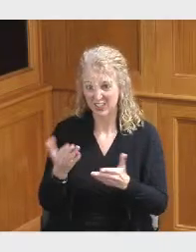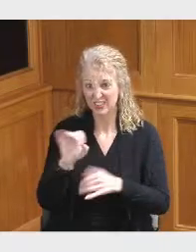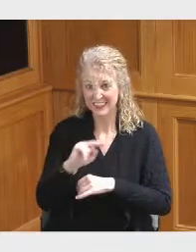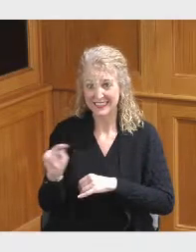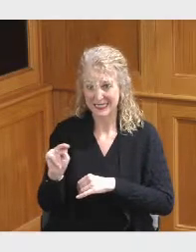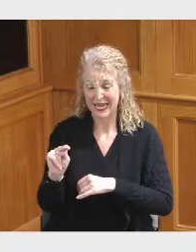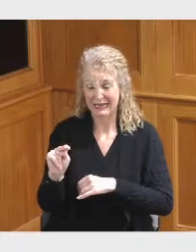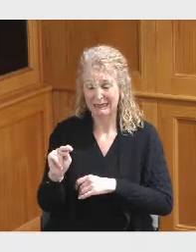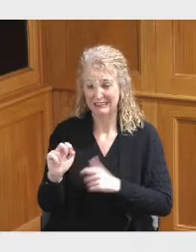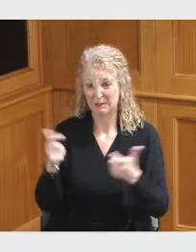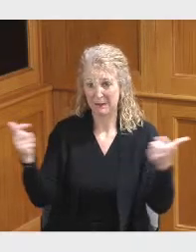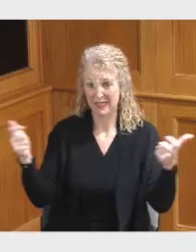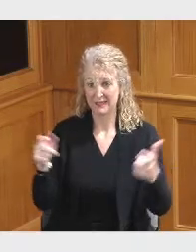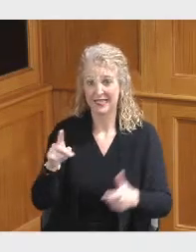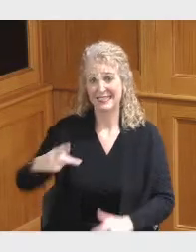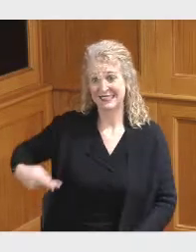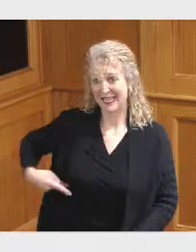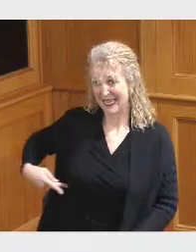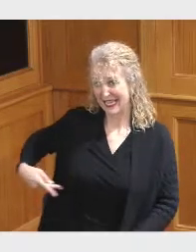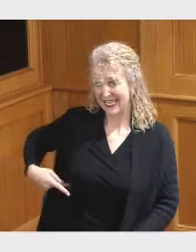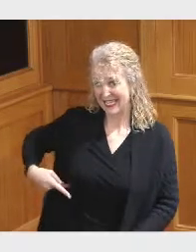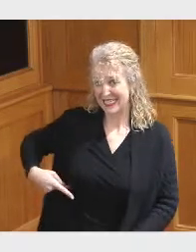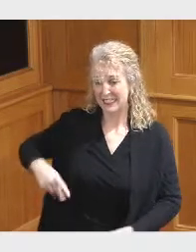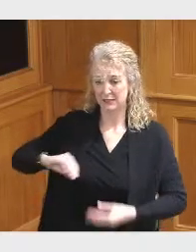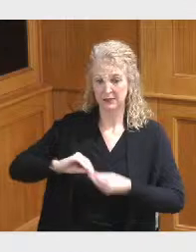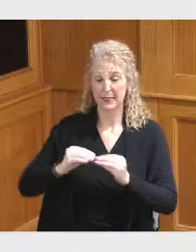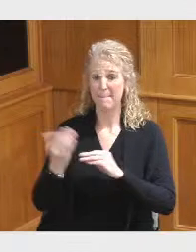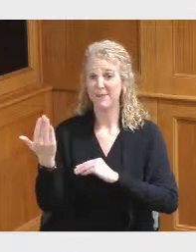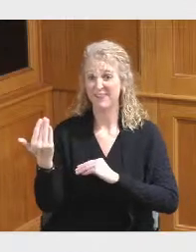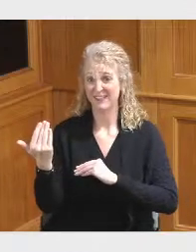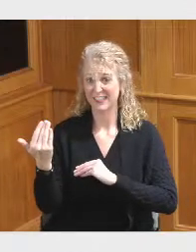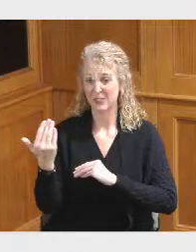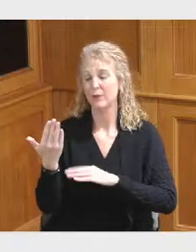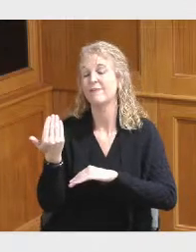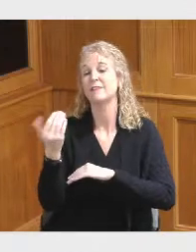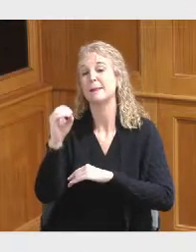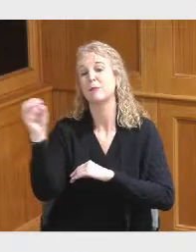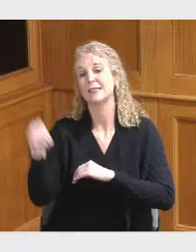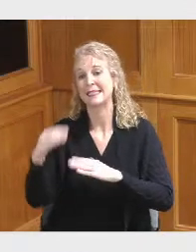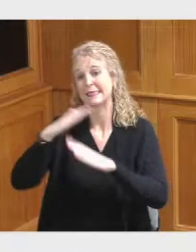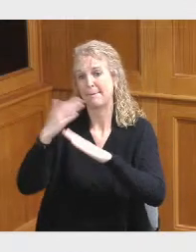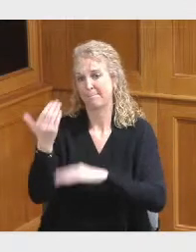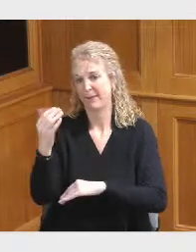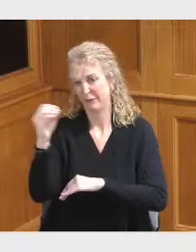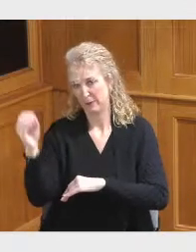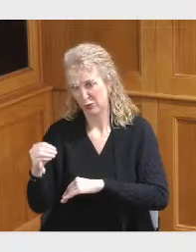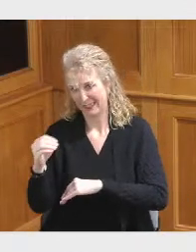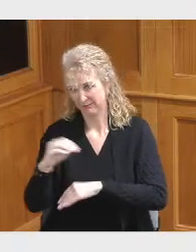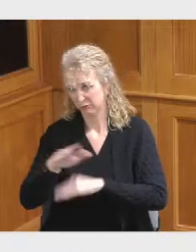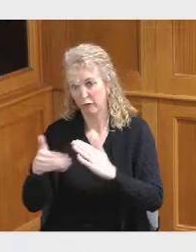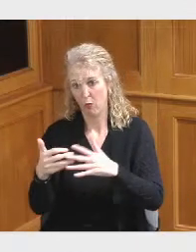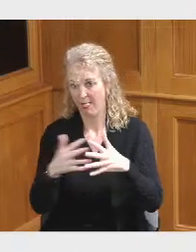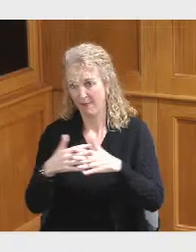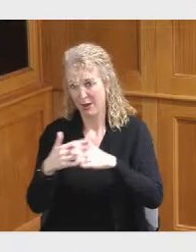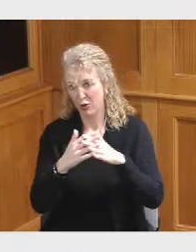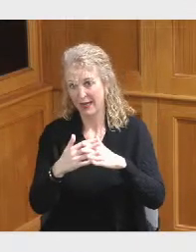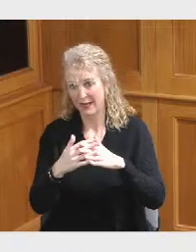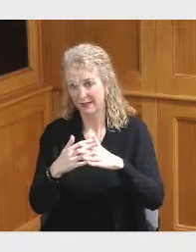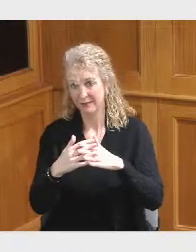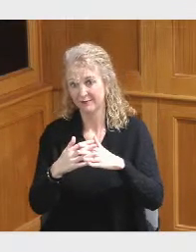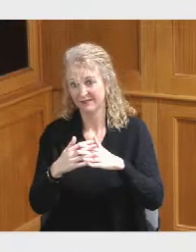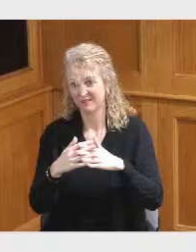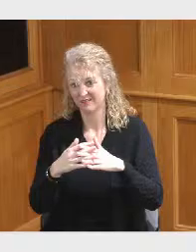our kidney program is ranked in the 15th percentile nationally for